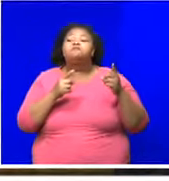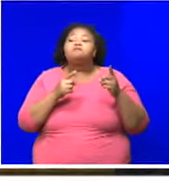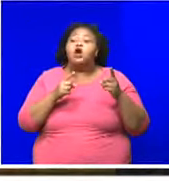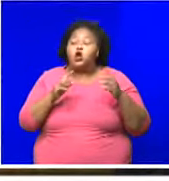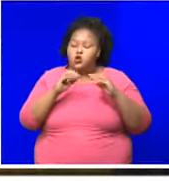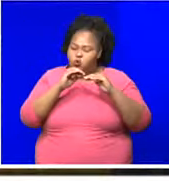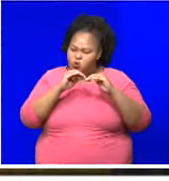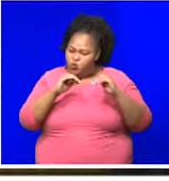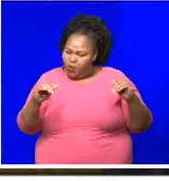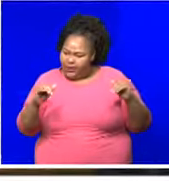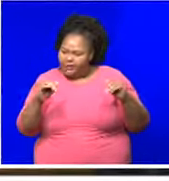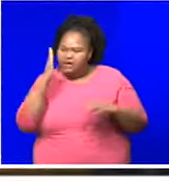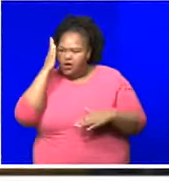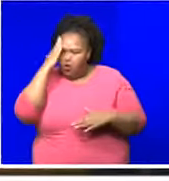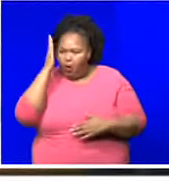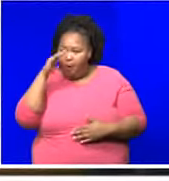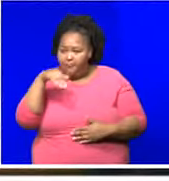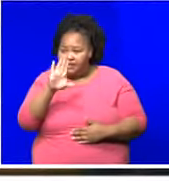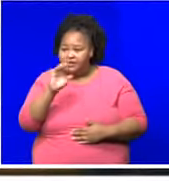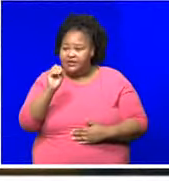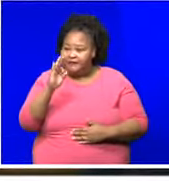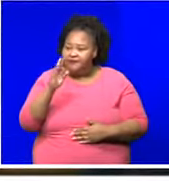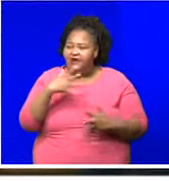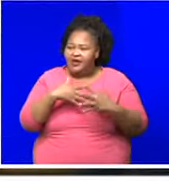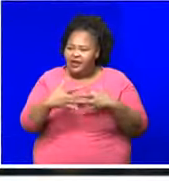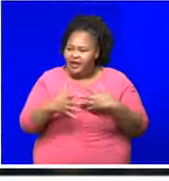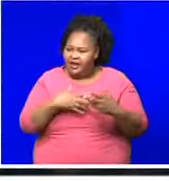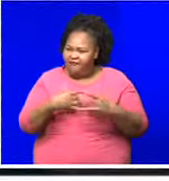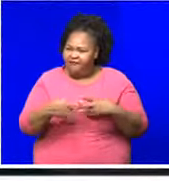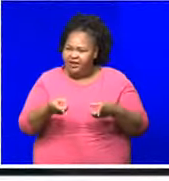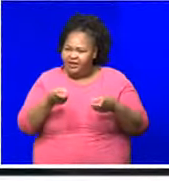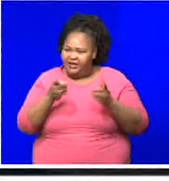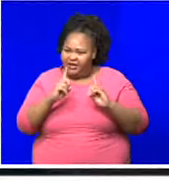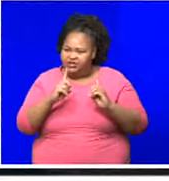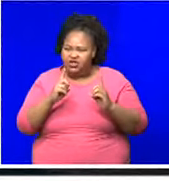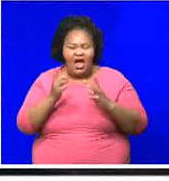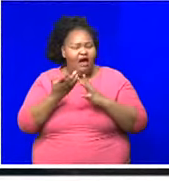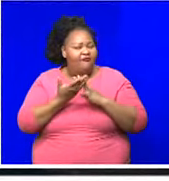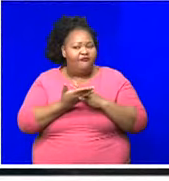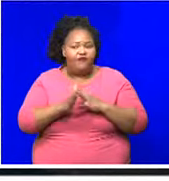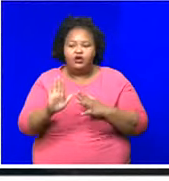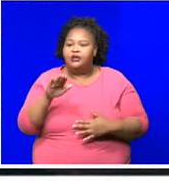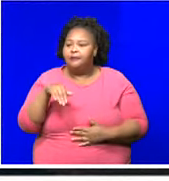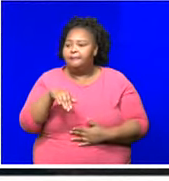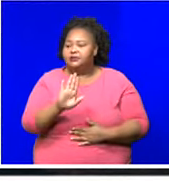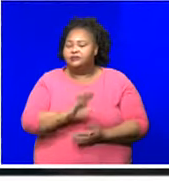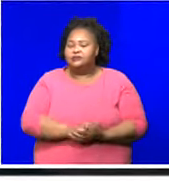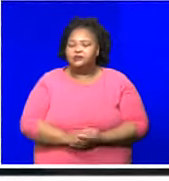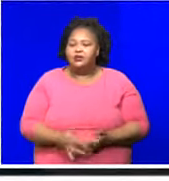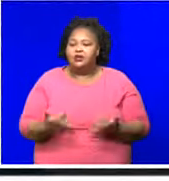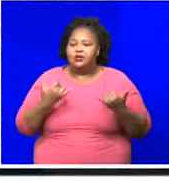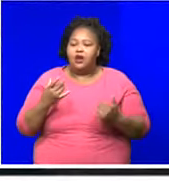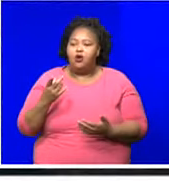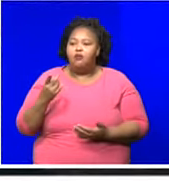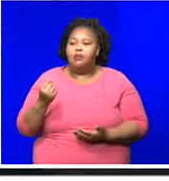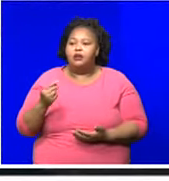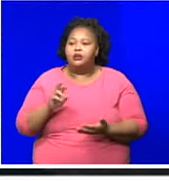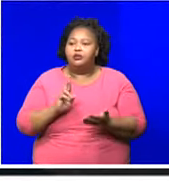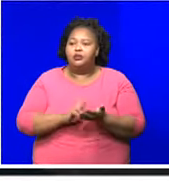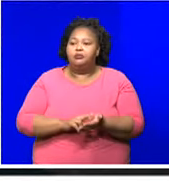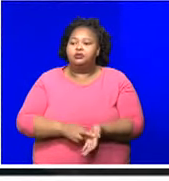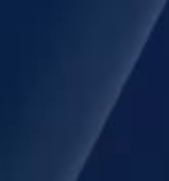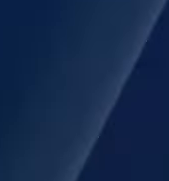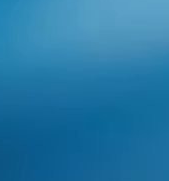lives. Reporting IMK and MCB, Ngwane Park. Dear viewers, now take a look at our financial updates.